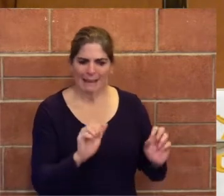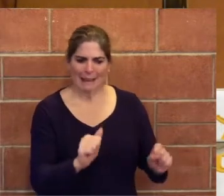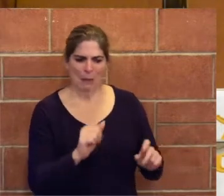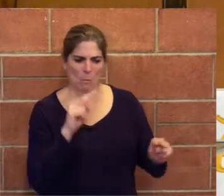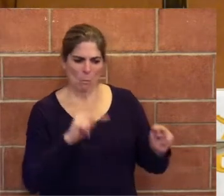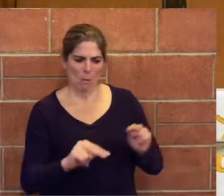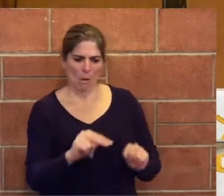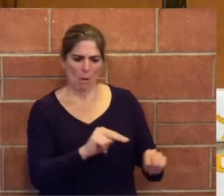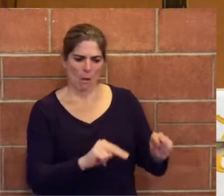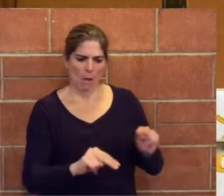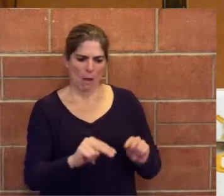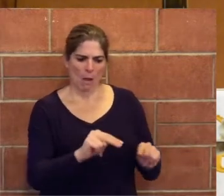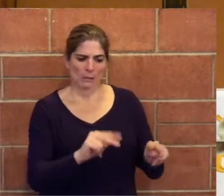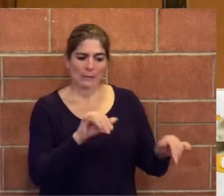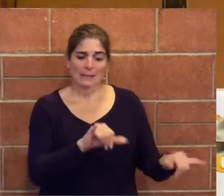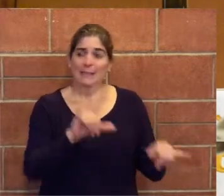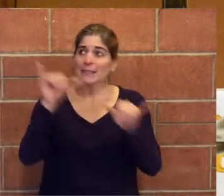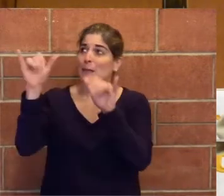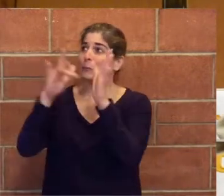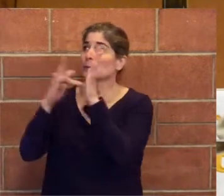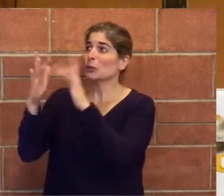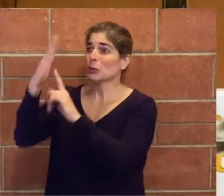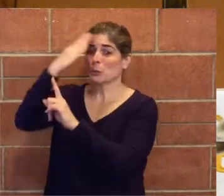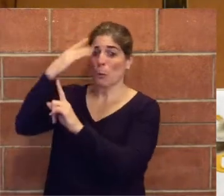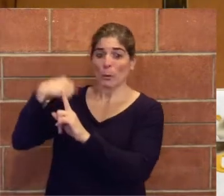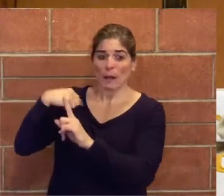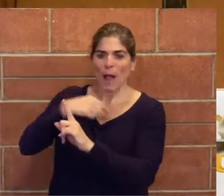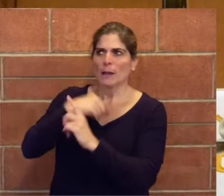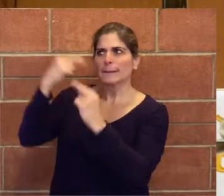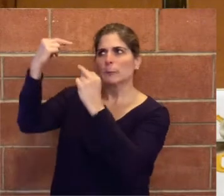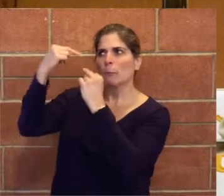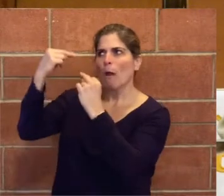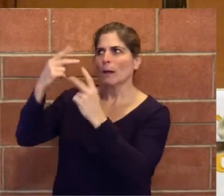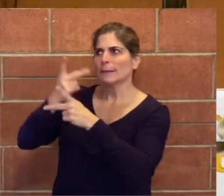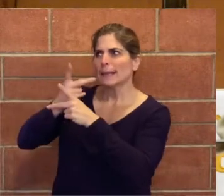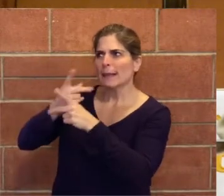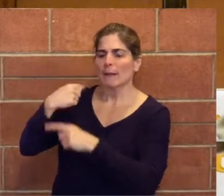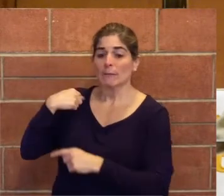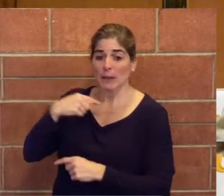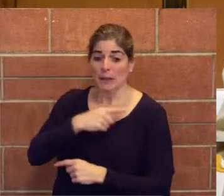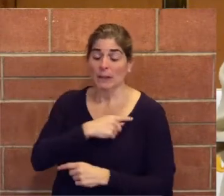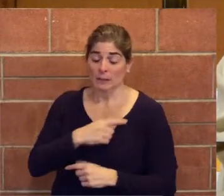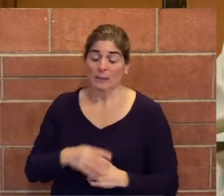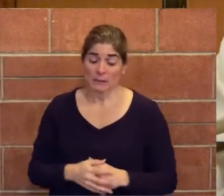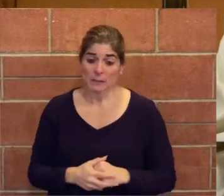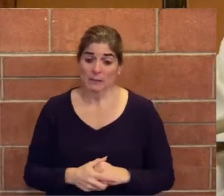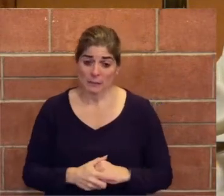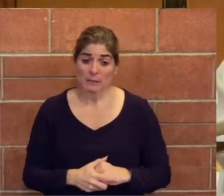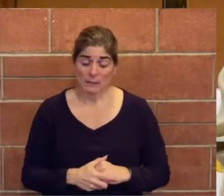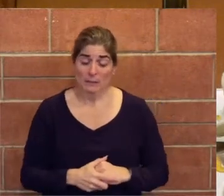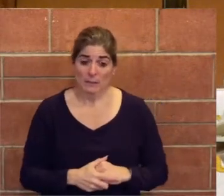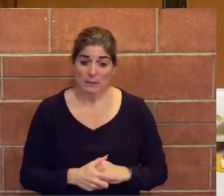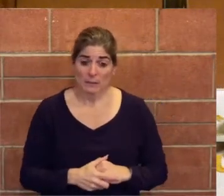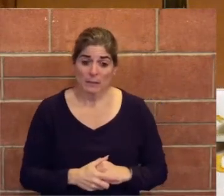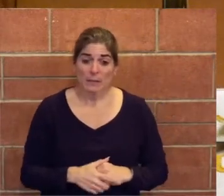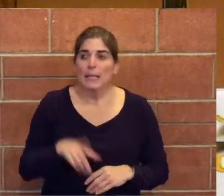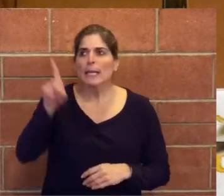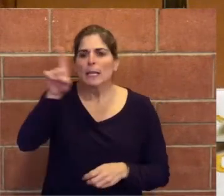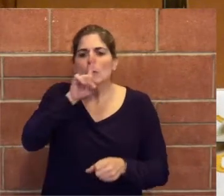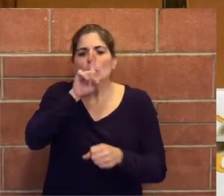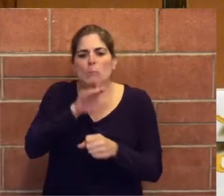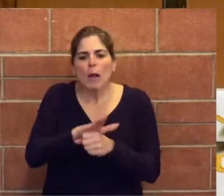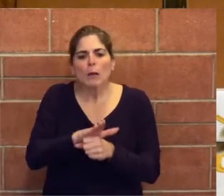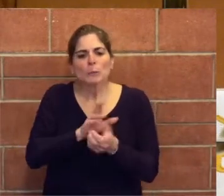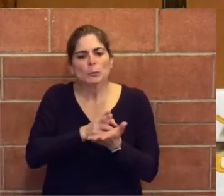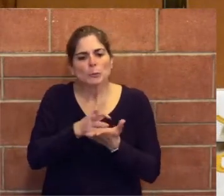shepherd symbolized a royal caretaker of God's people. God denounced false shepherds and promised to